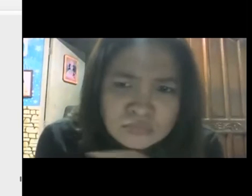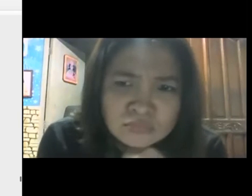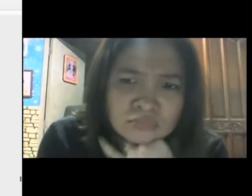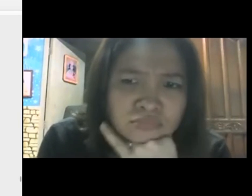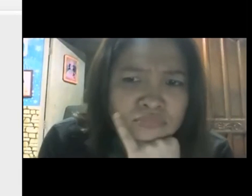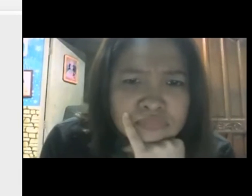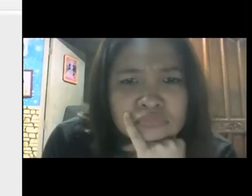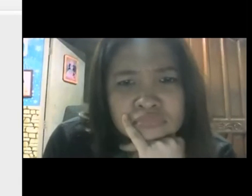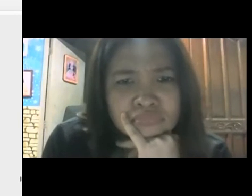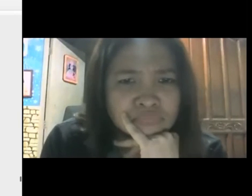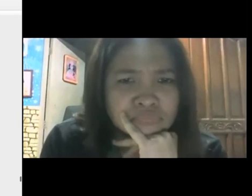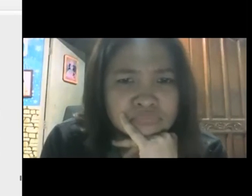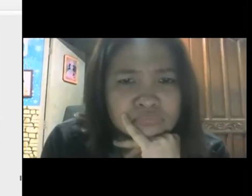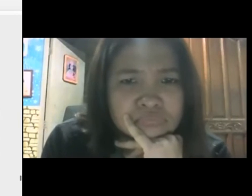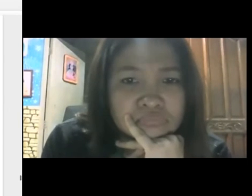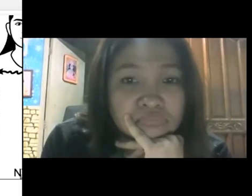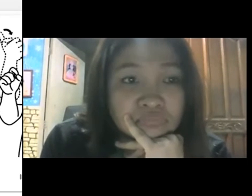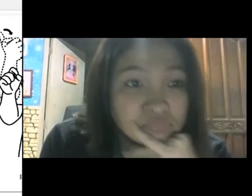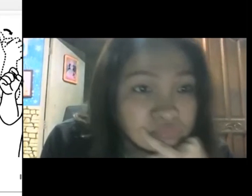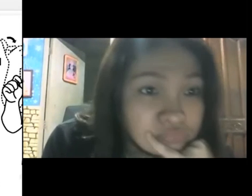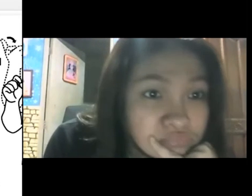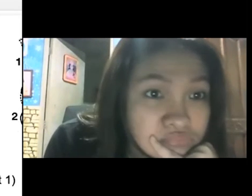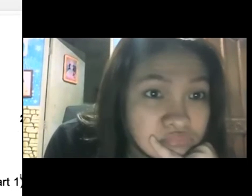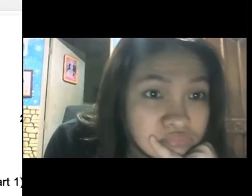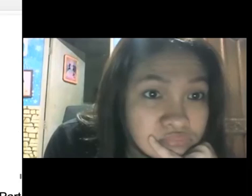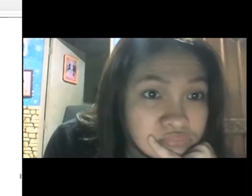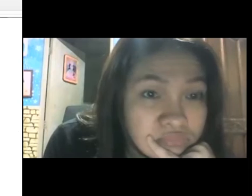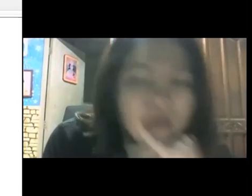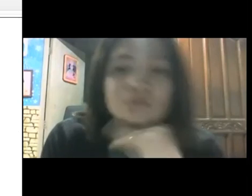it should be towards us rather.